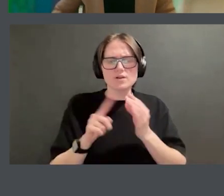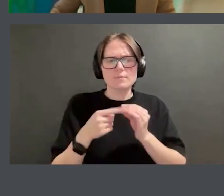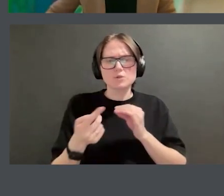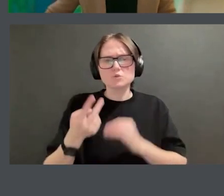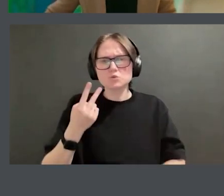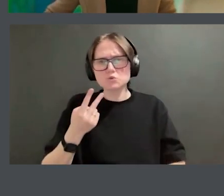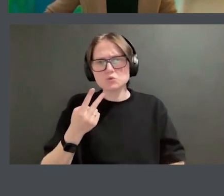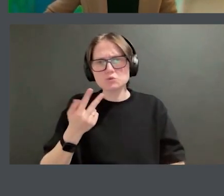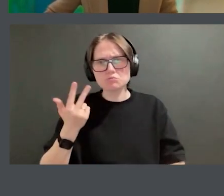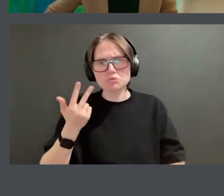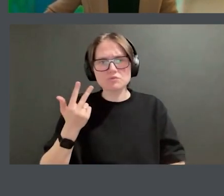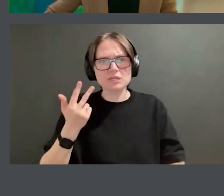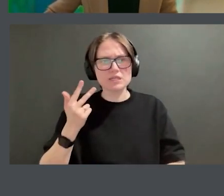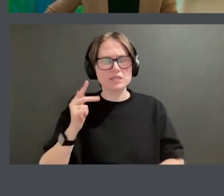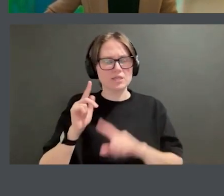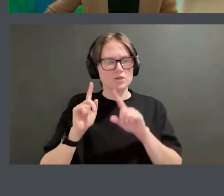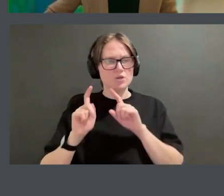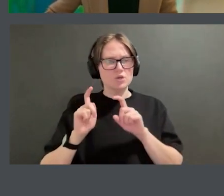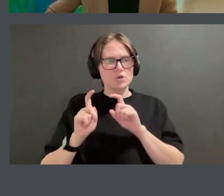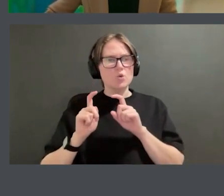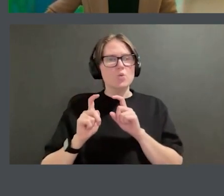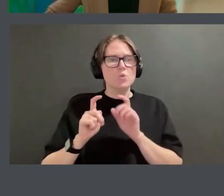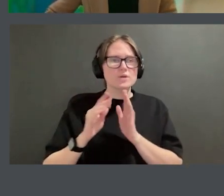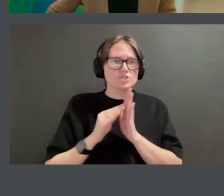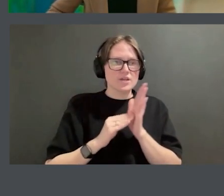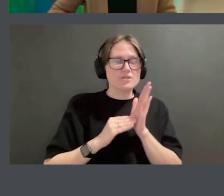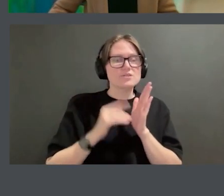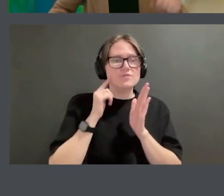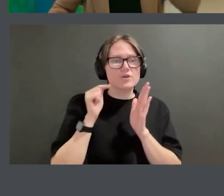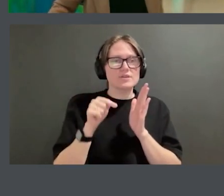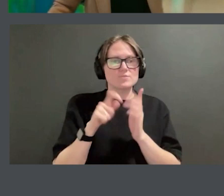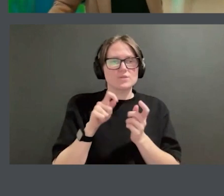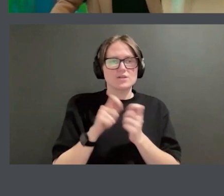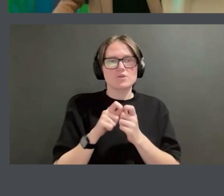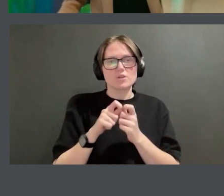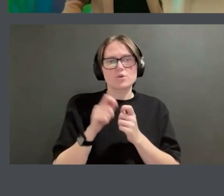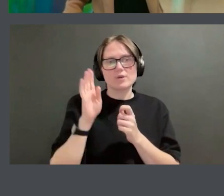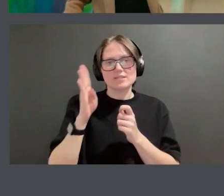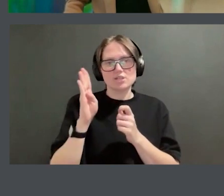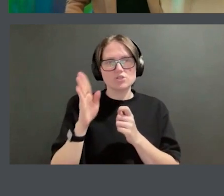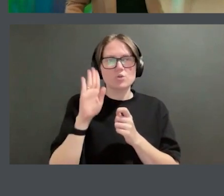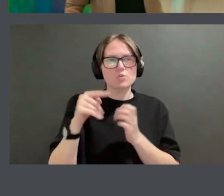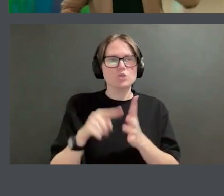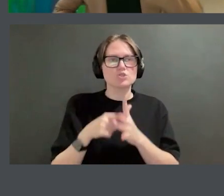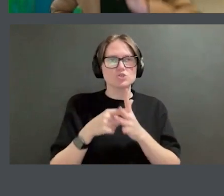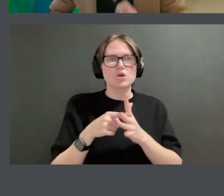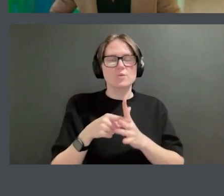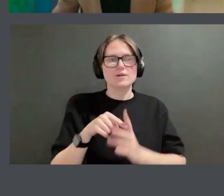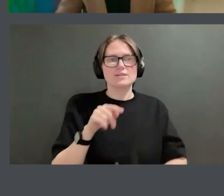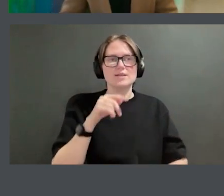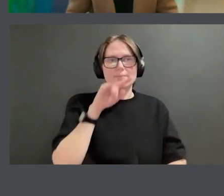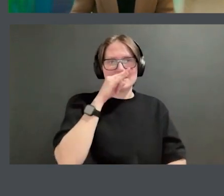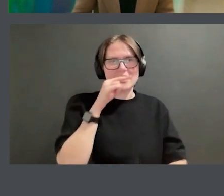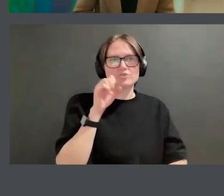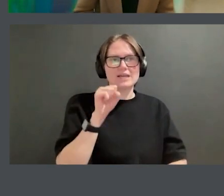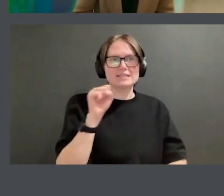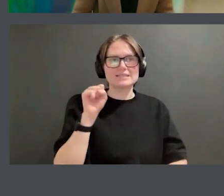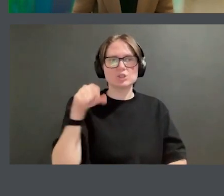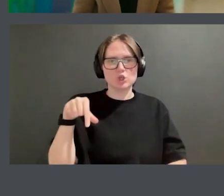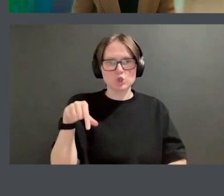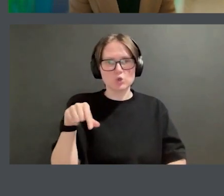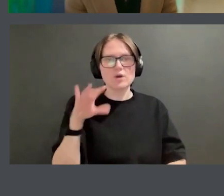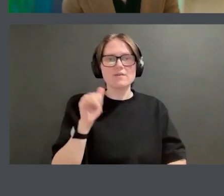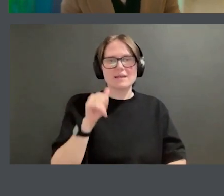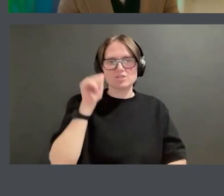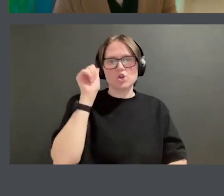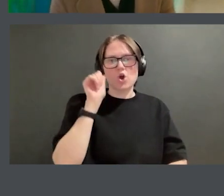2-3 questionnaires in this particular presentation. We'll start with the SSQ. So the Pediatric SSQ is an